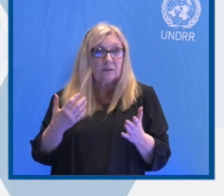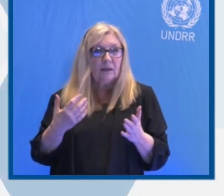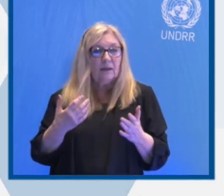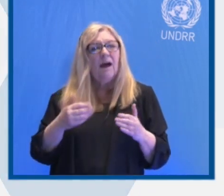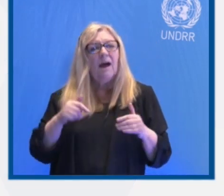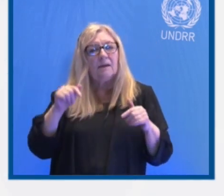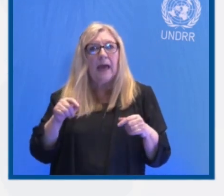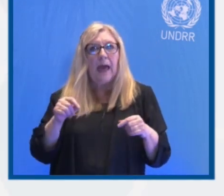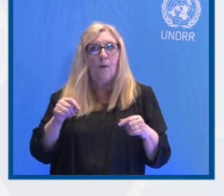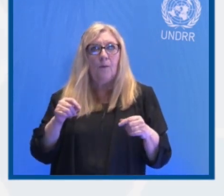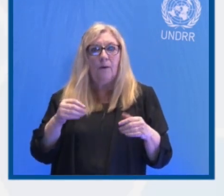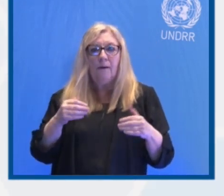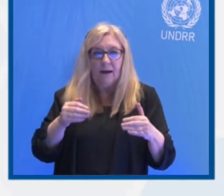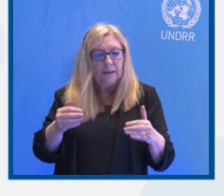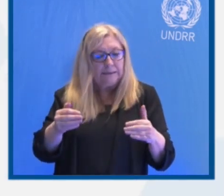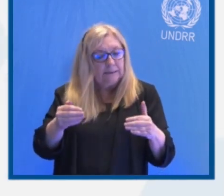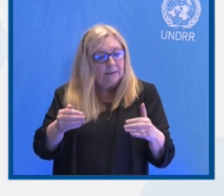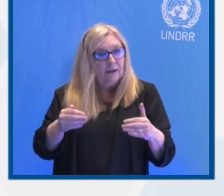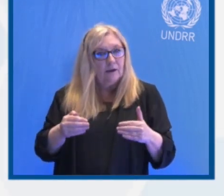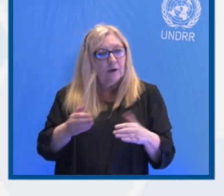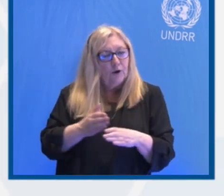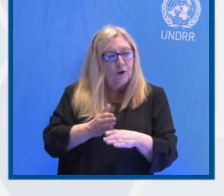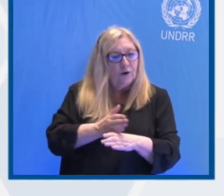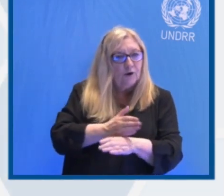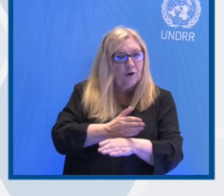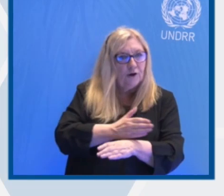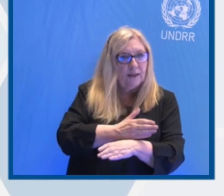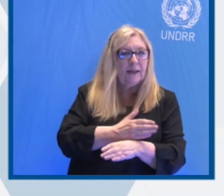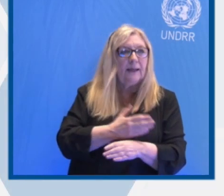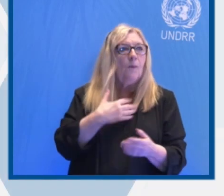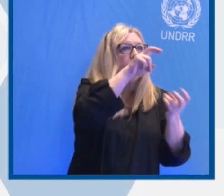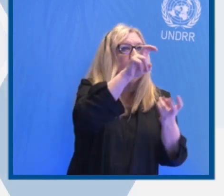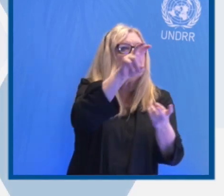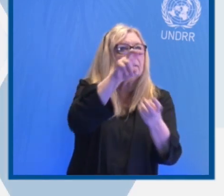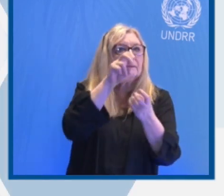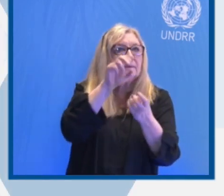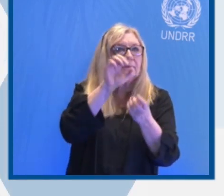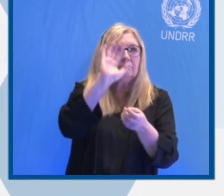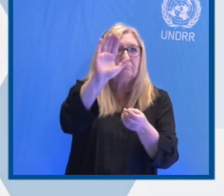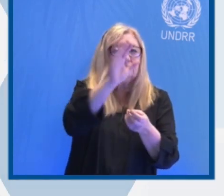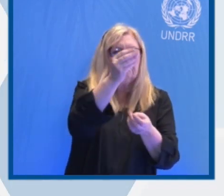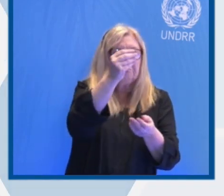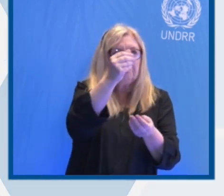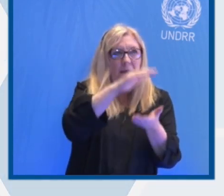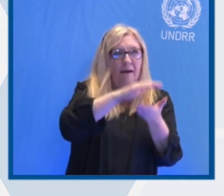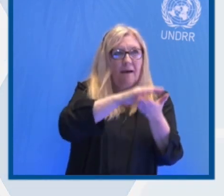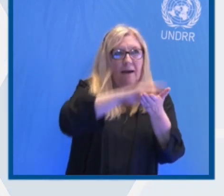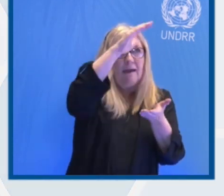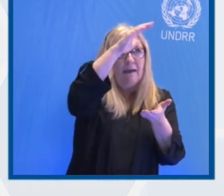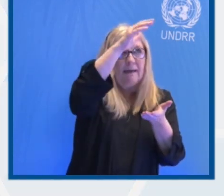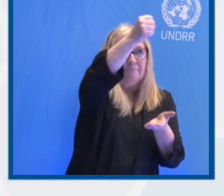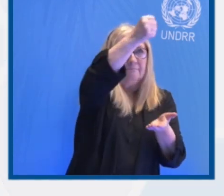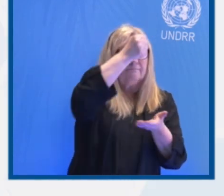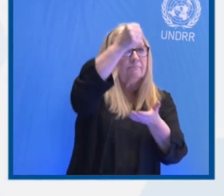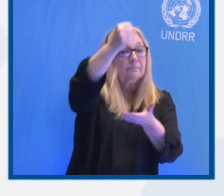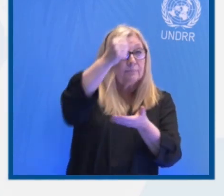stages, to attract a higher level of private capital. So those models, I